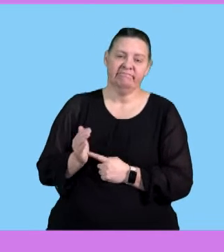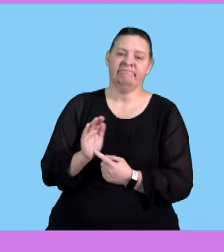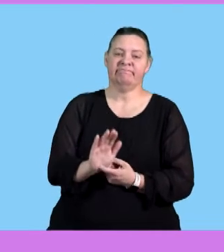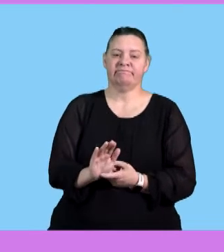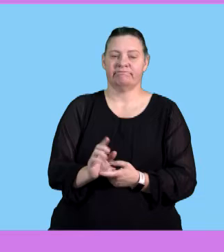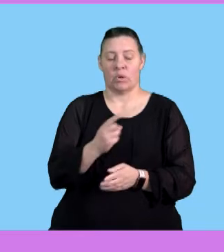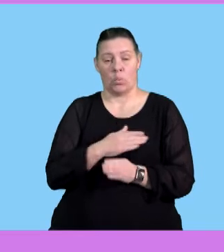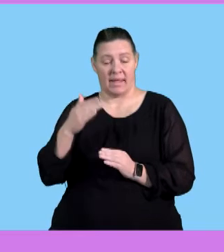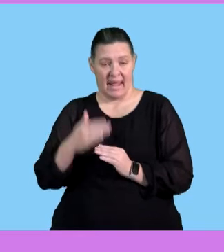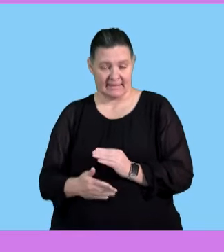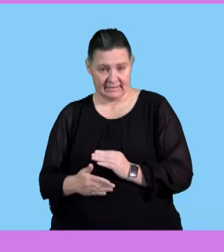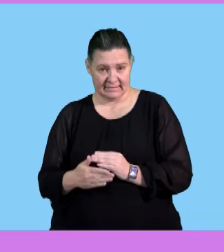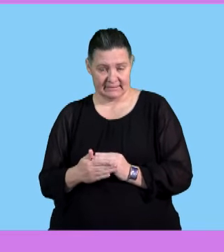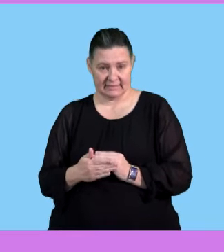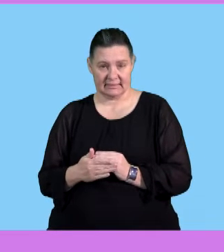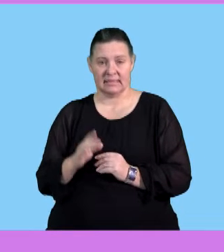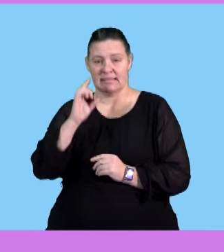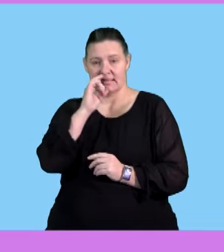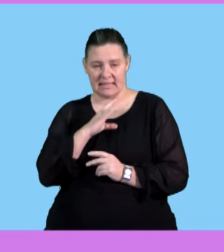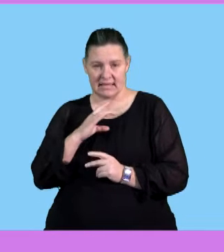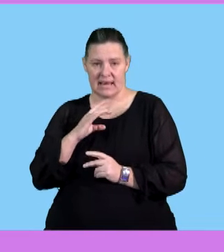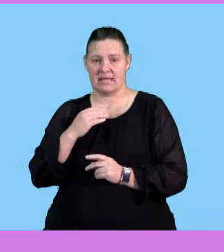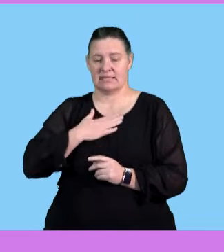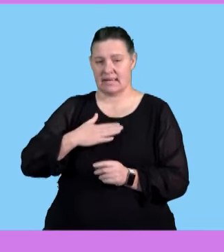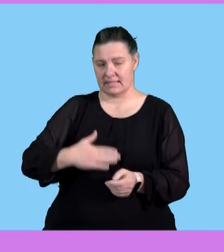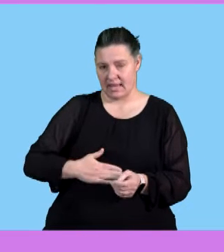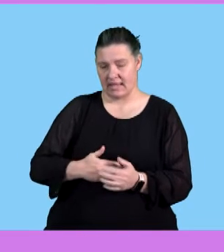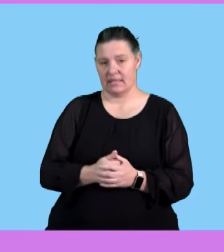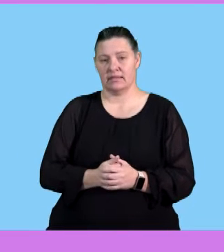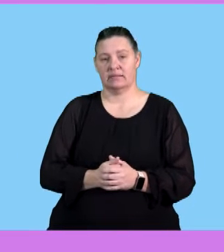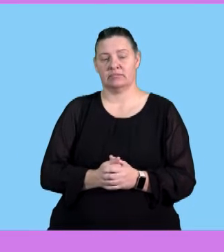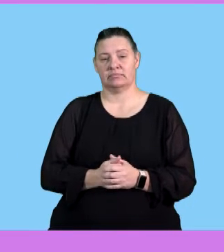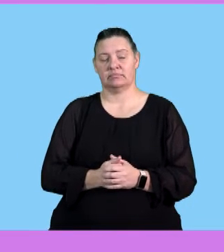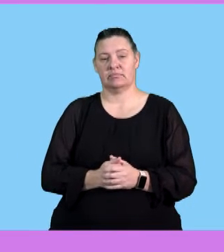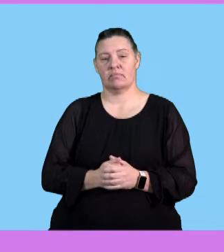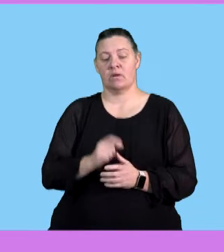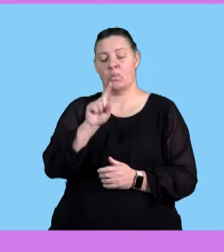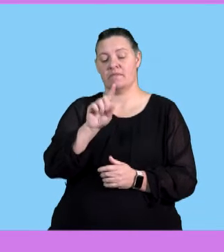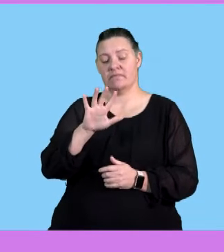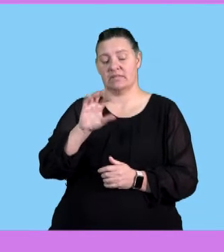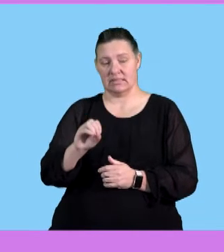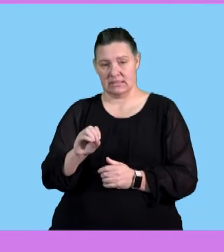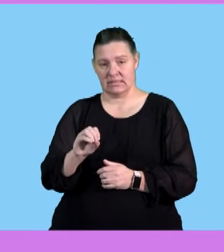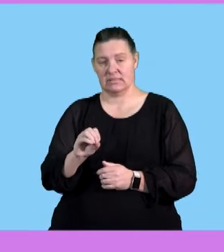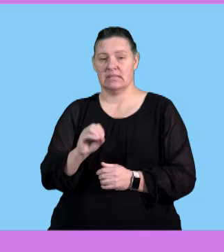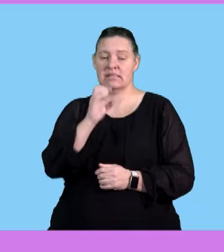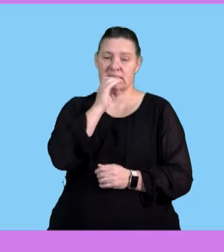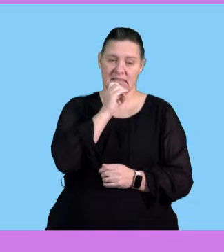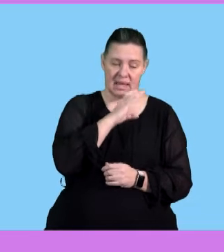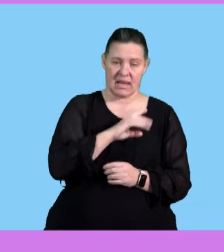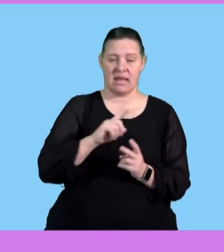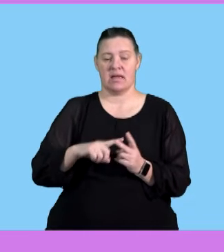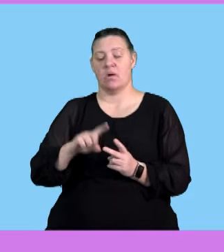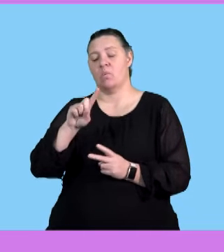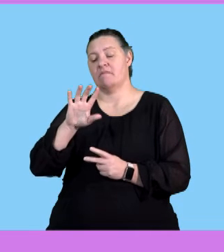that she displays it every weekend, which is a Saturday and a Sunday. So it's 150 Rand for